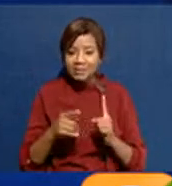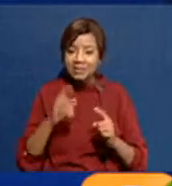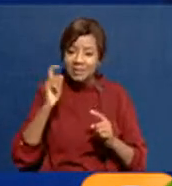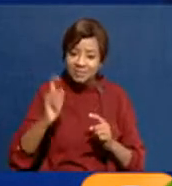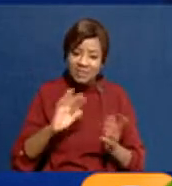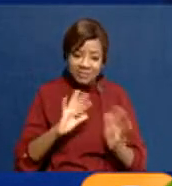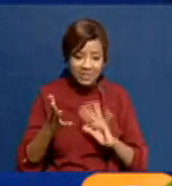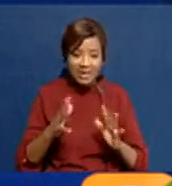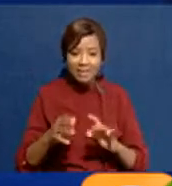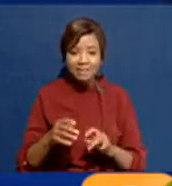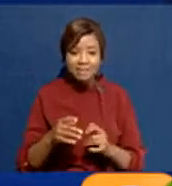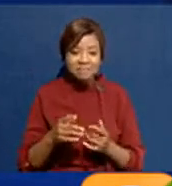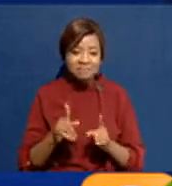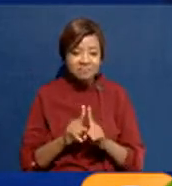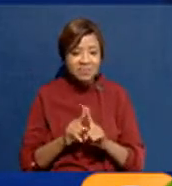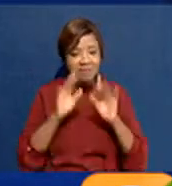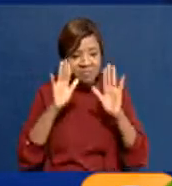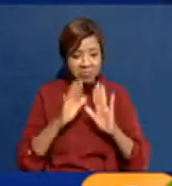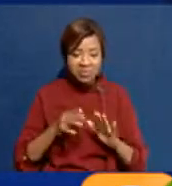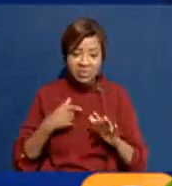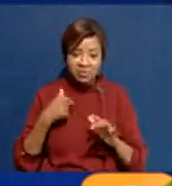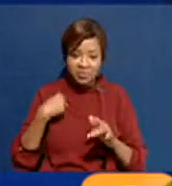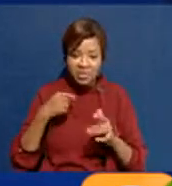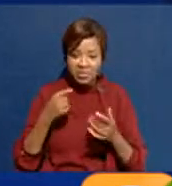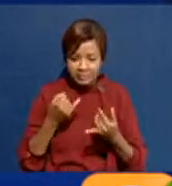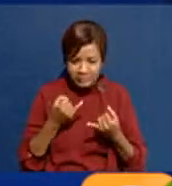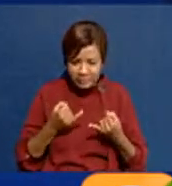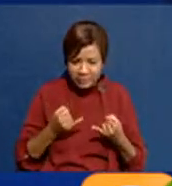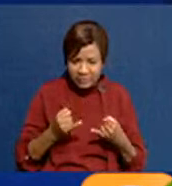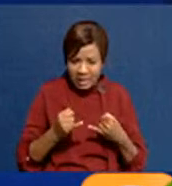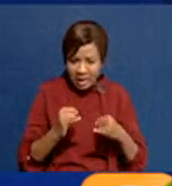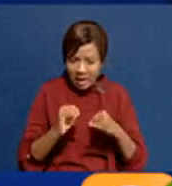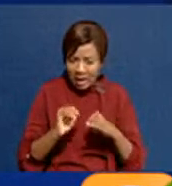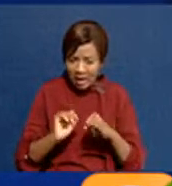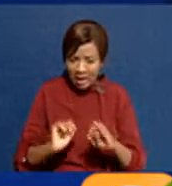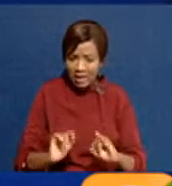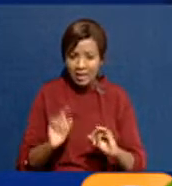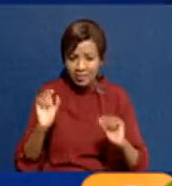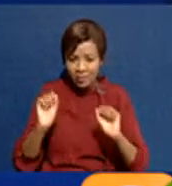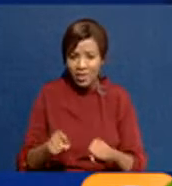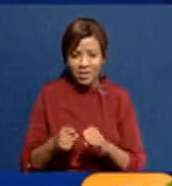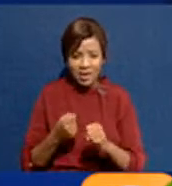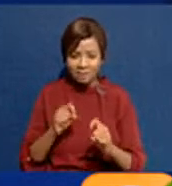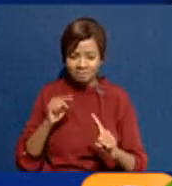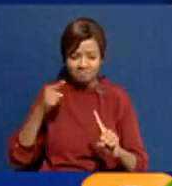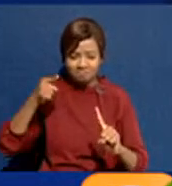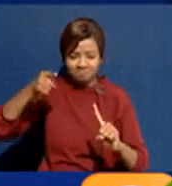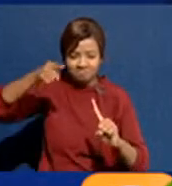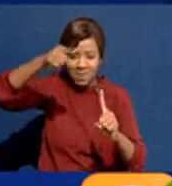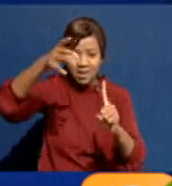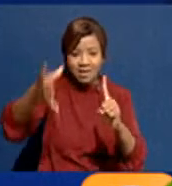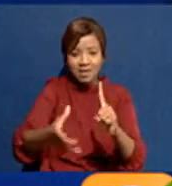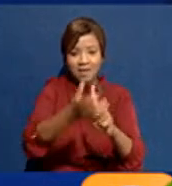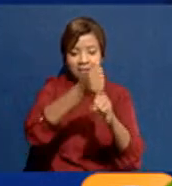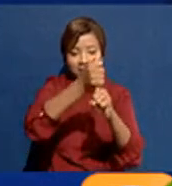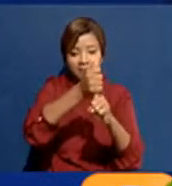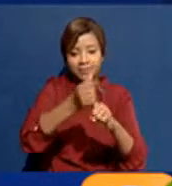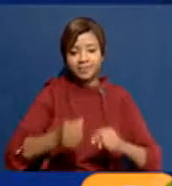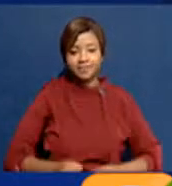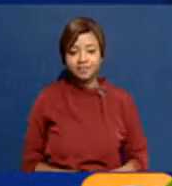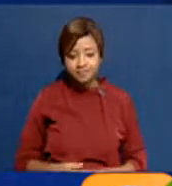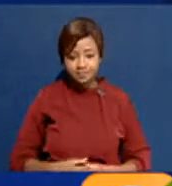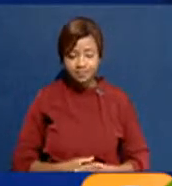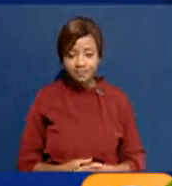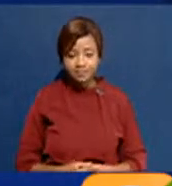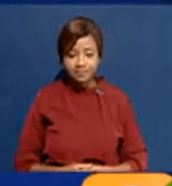and then, you know, move ahead and make a huge jump. And I think we can, there is a possibility of us achieving